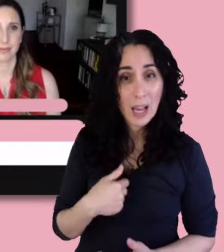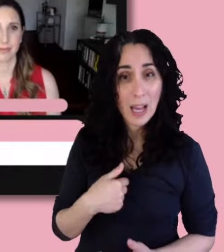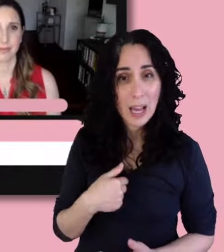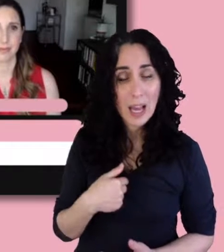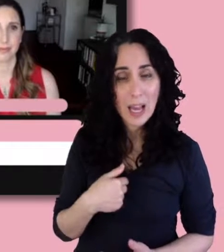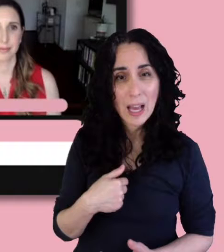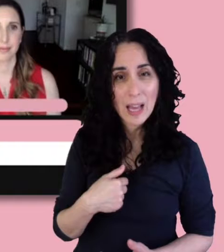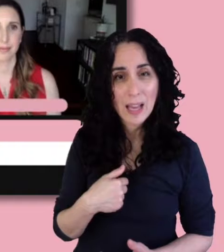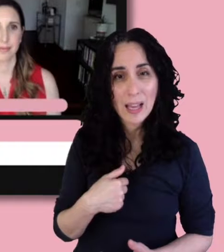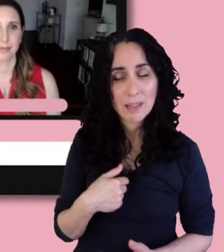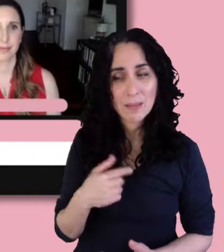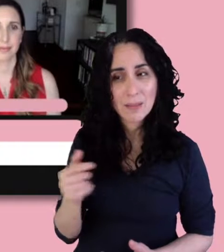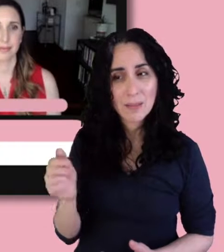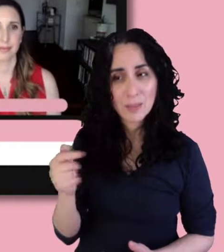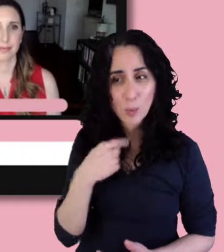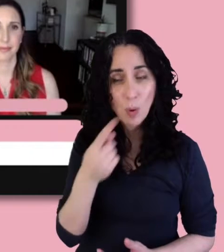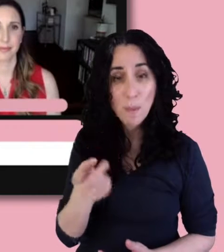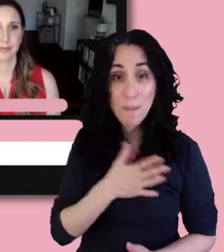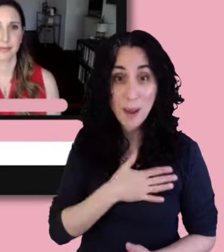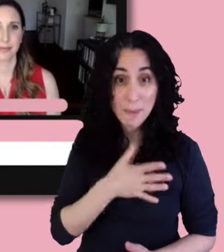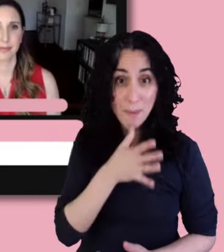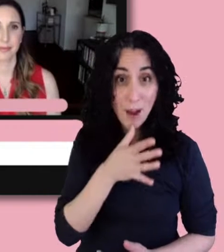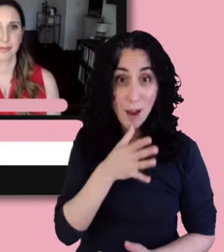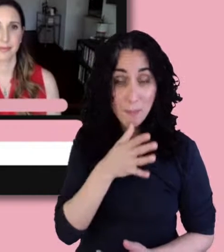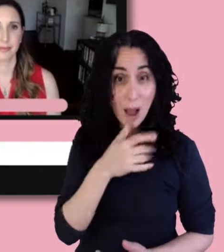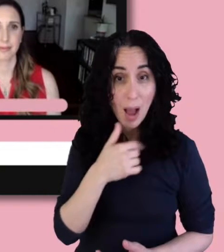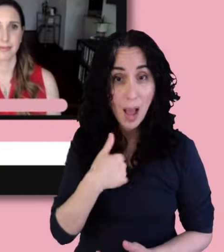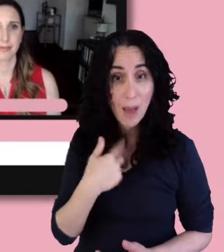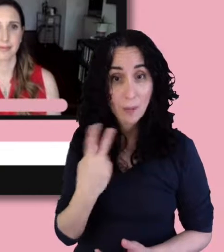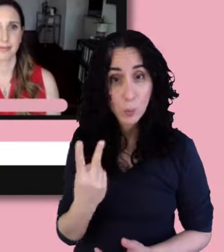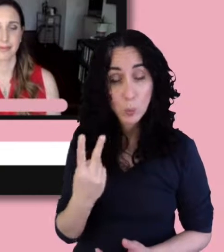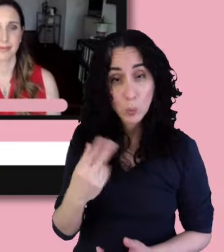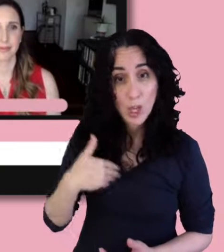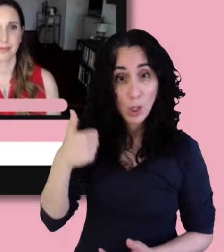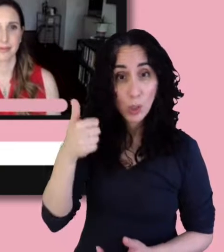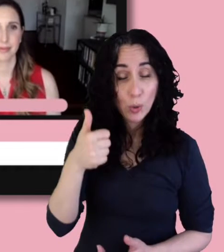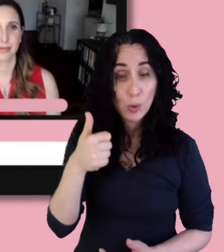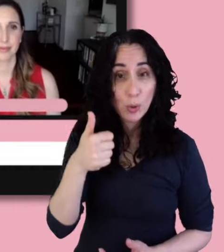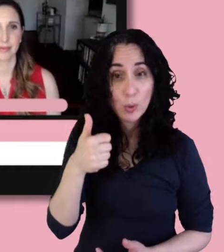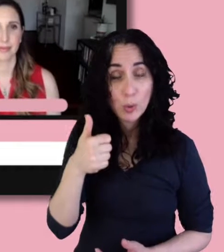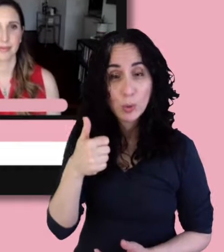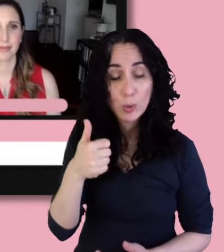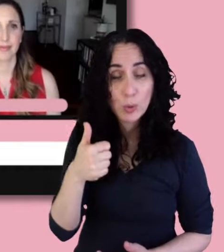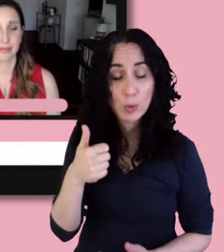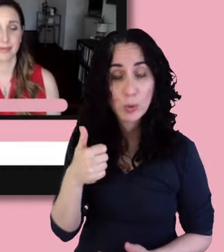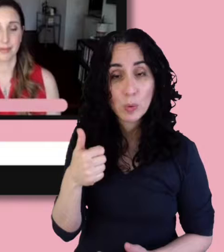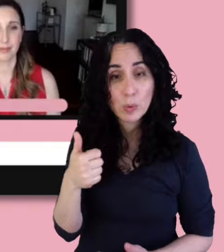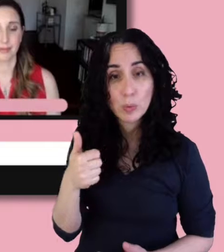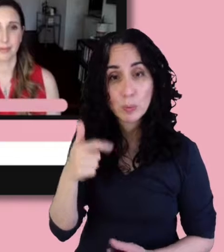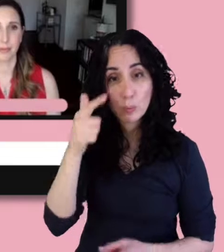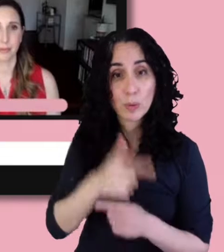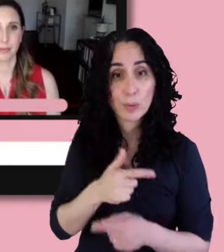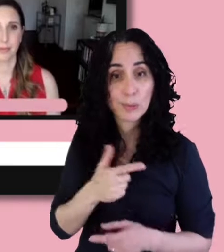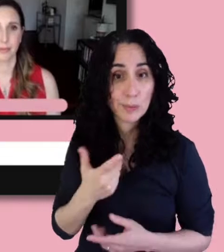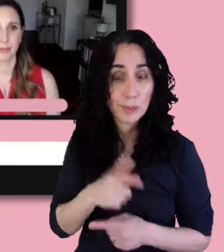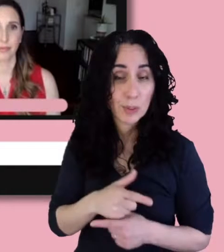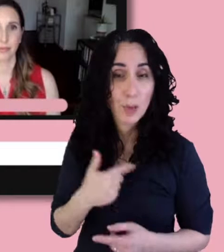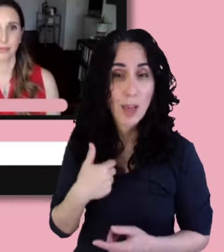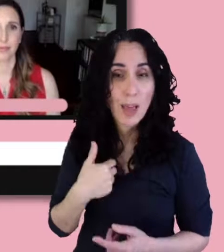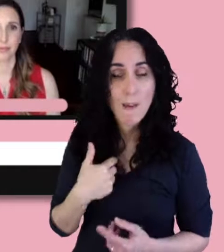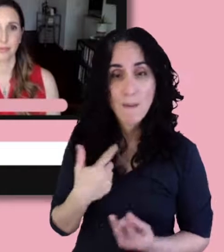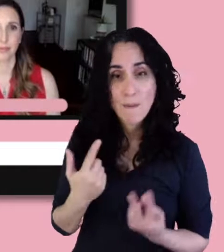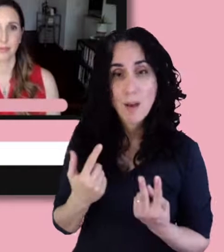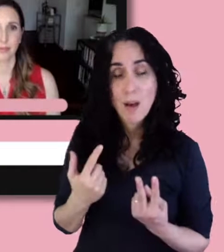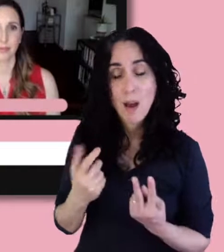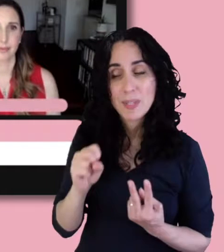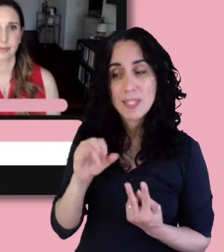been telling my mom, is like, because I do have smaller siblings who are now 16 and